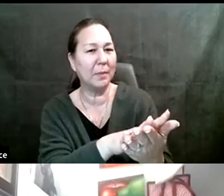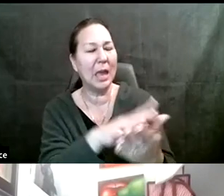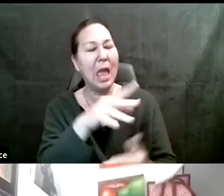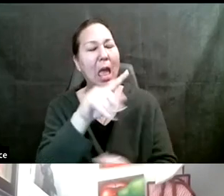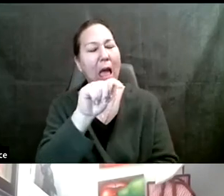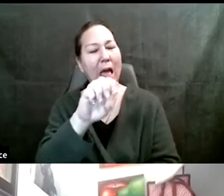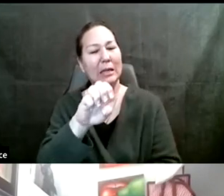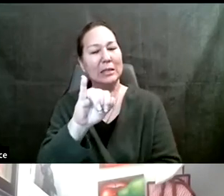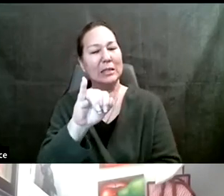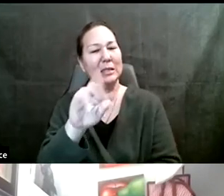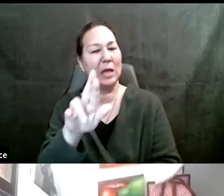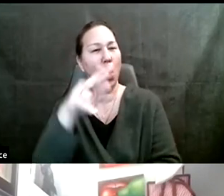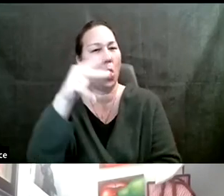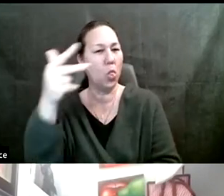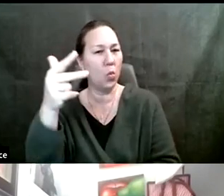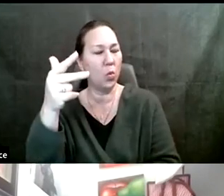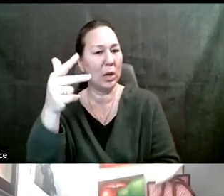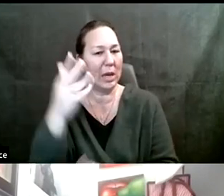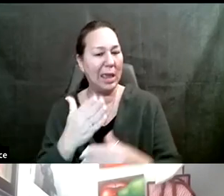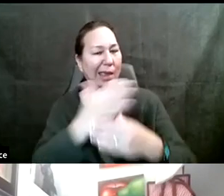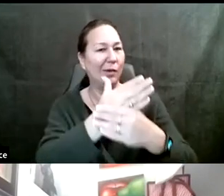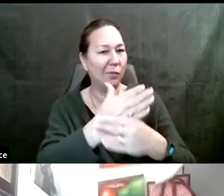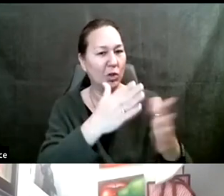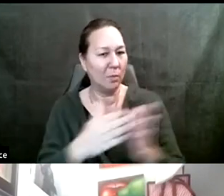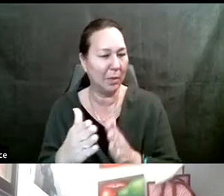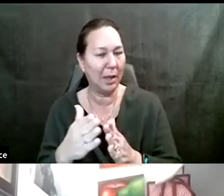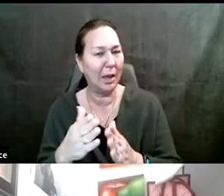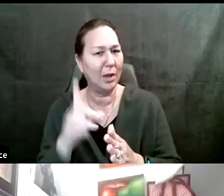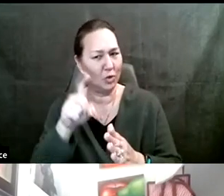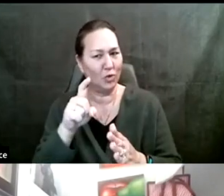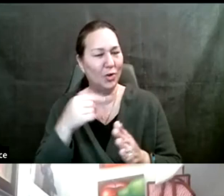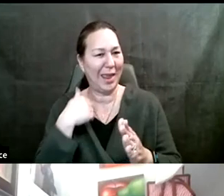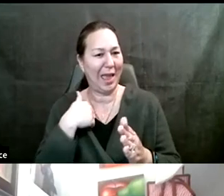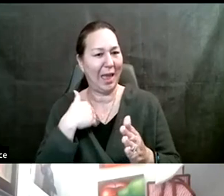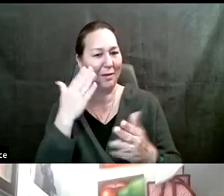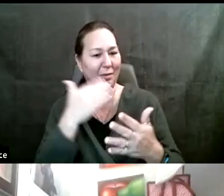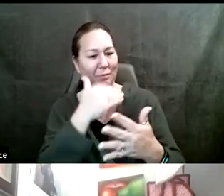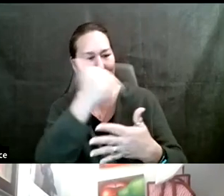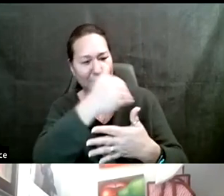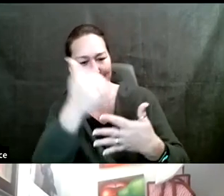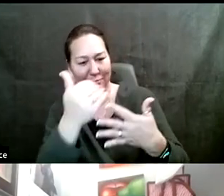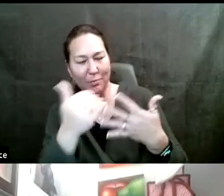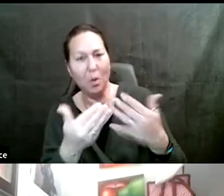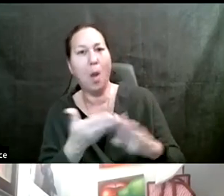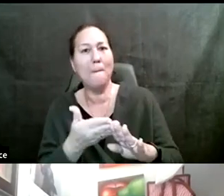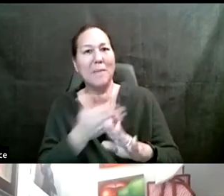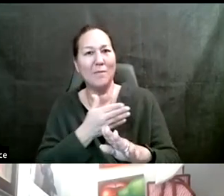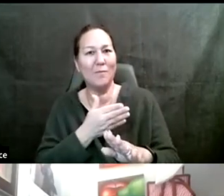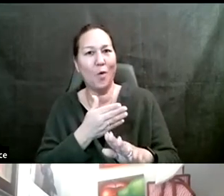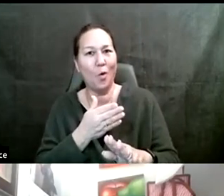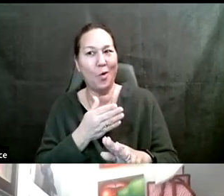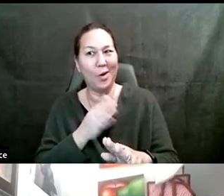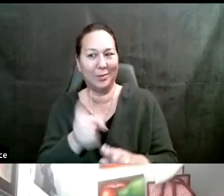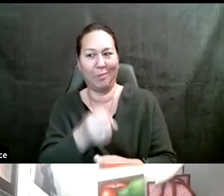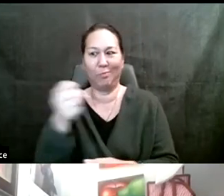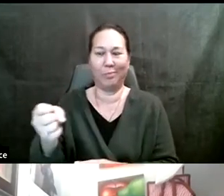and strategies have been exhausted before we have to get to that point so ultimately we understand the balance of our responsibility to make